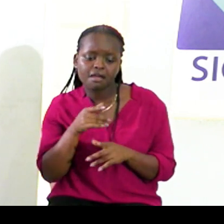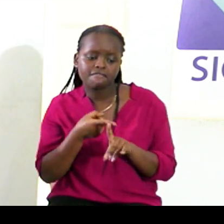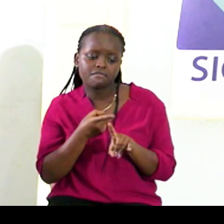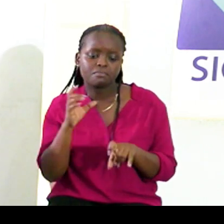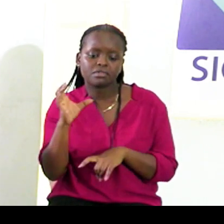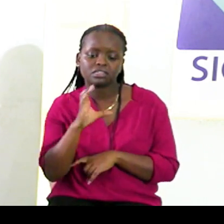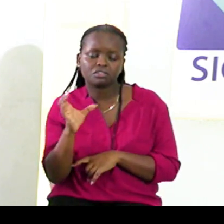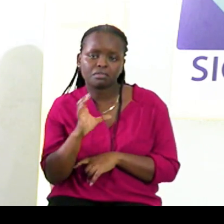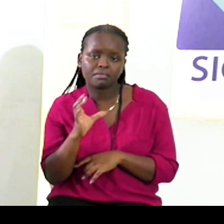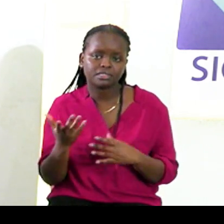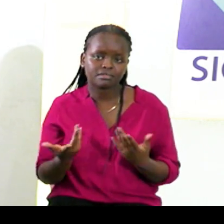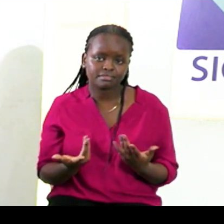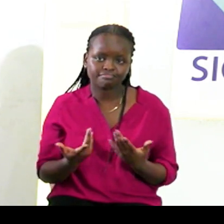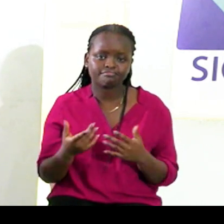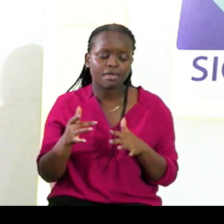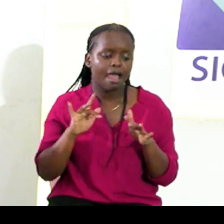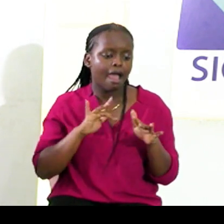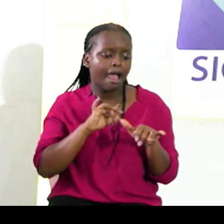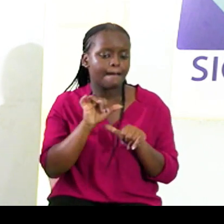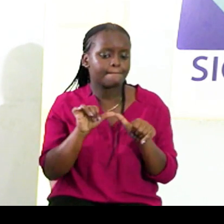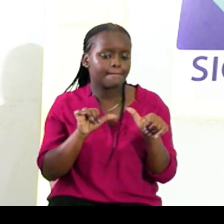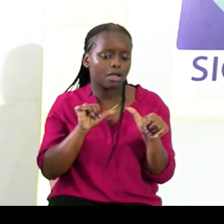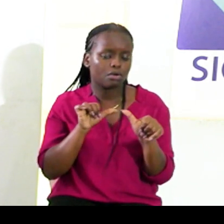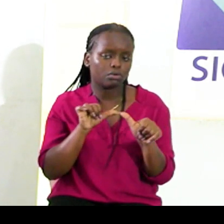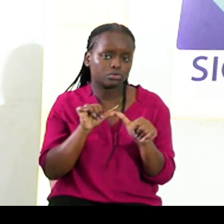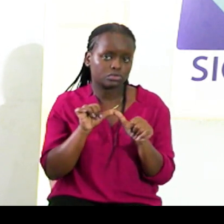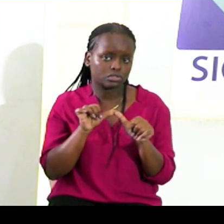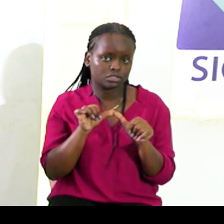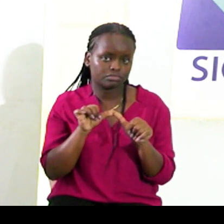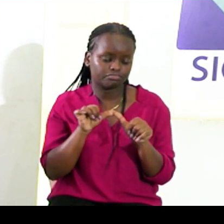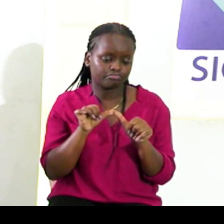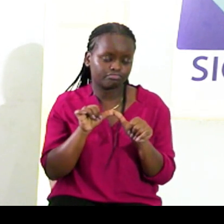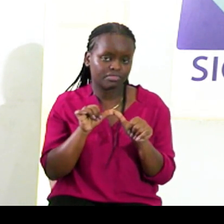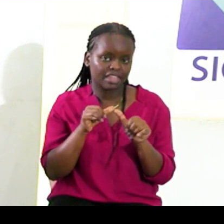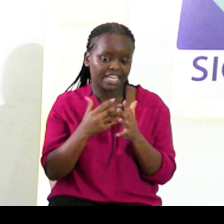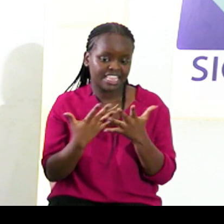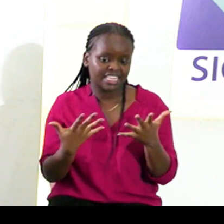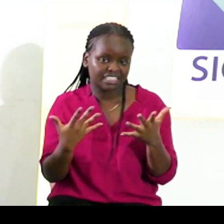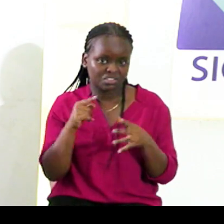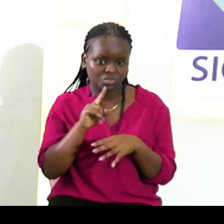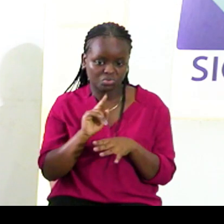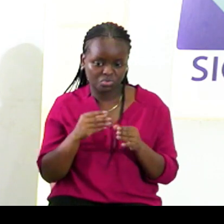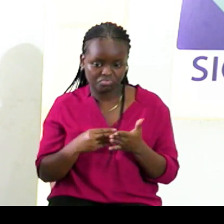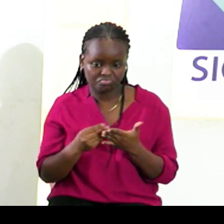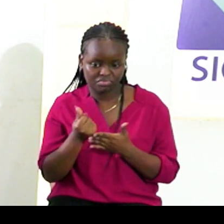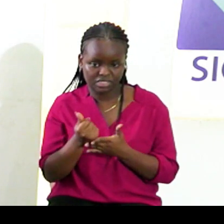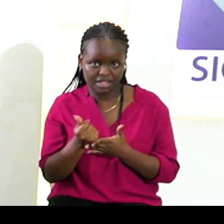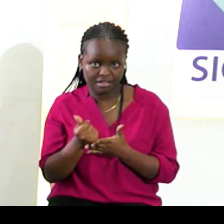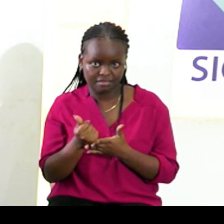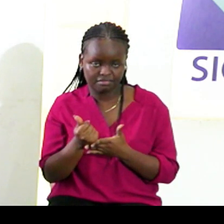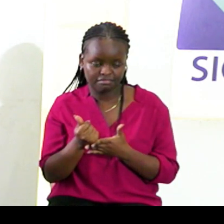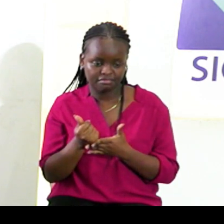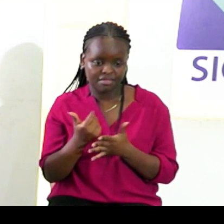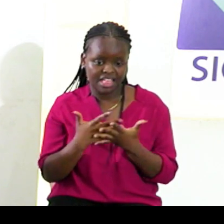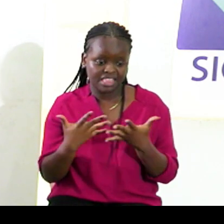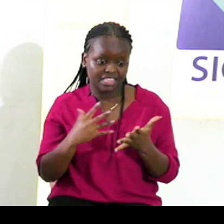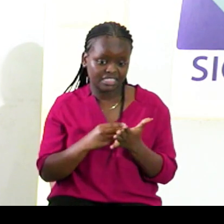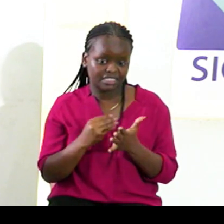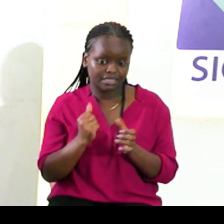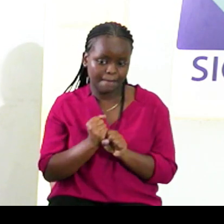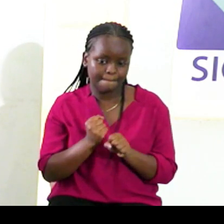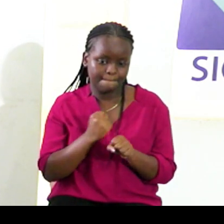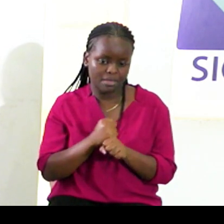customers concerning the products that you sell? The products that I've made